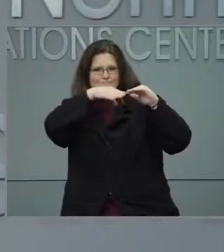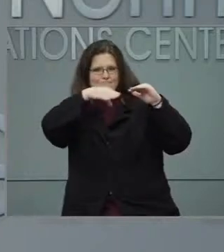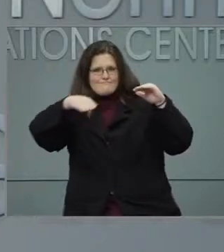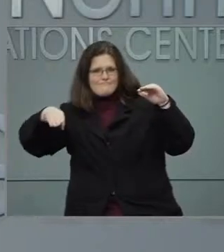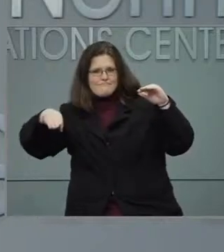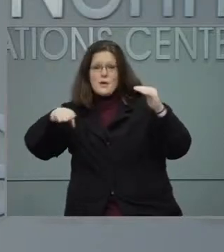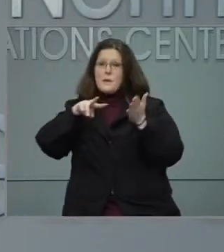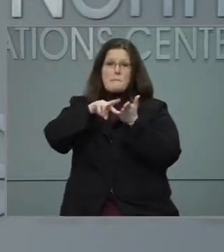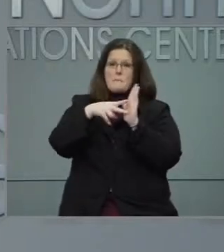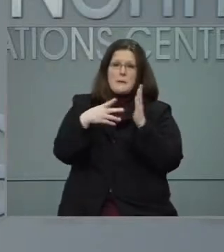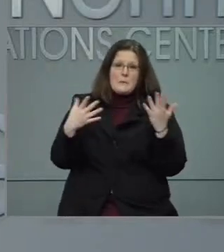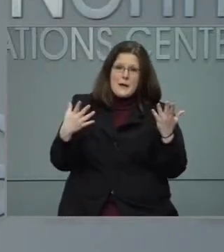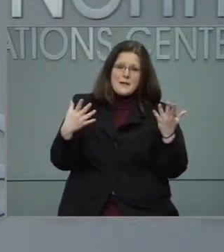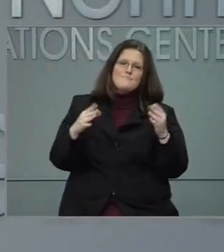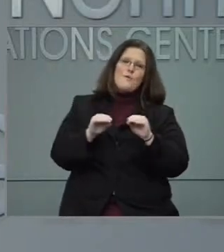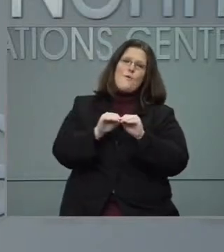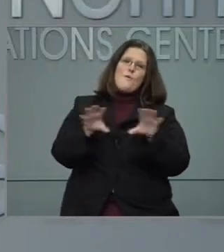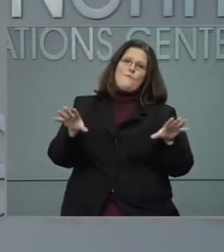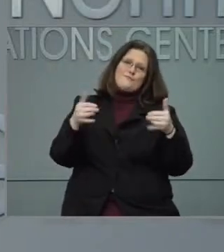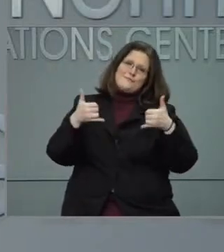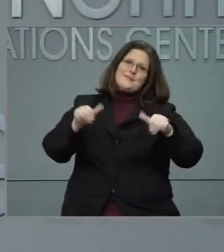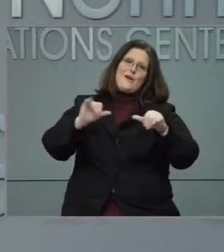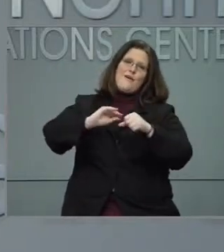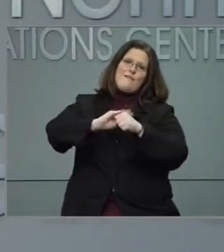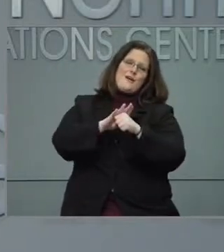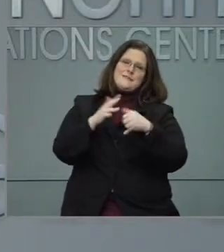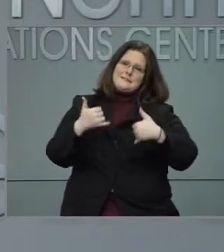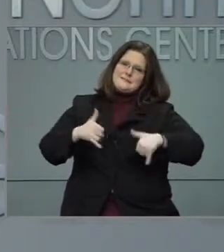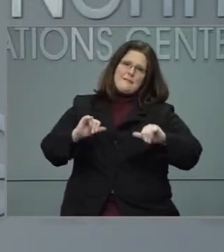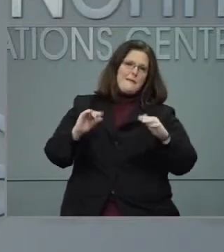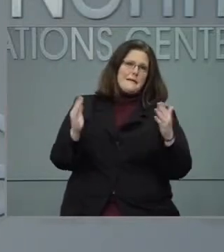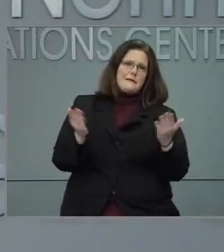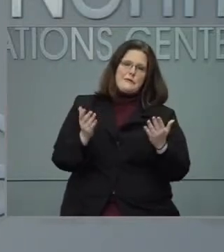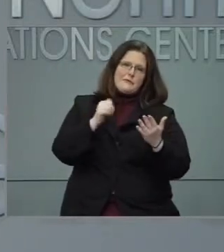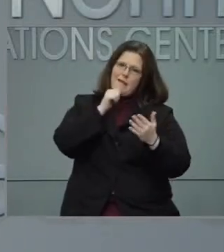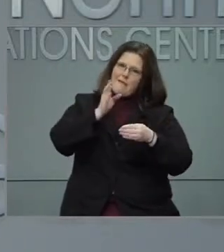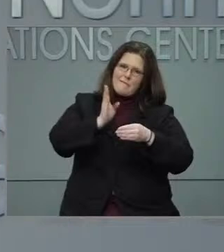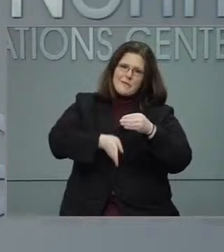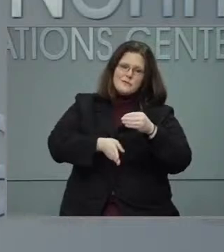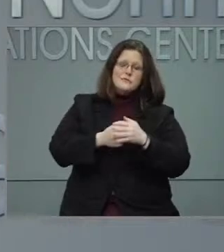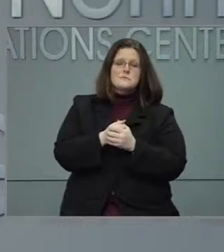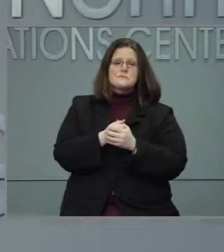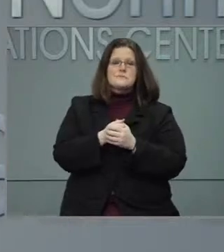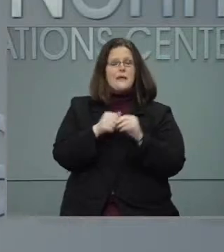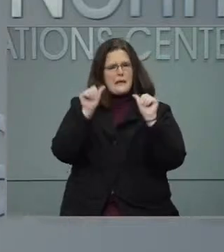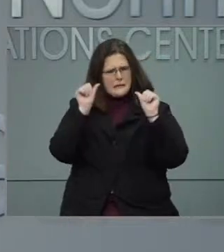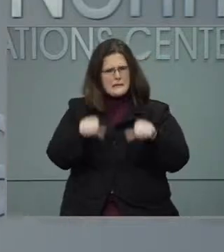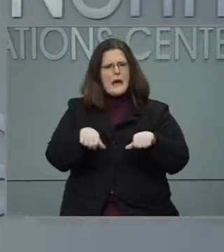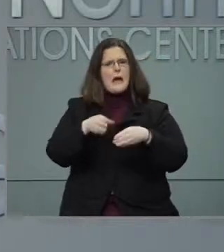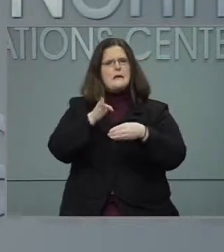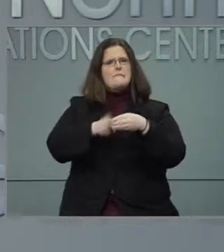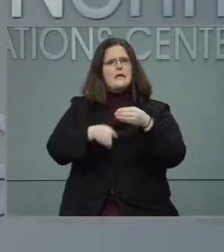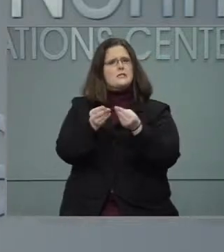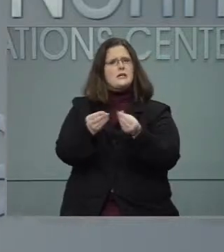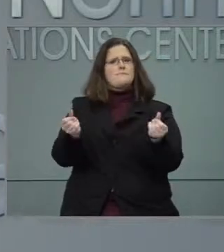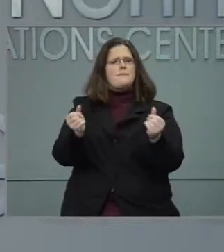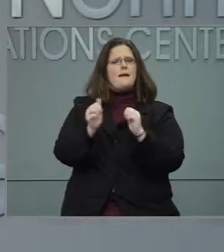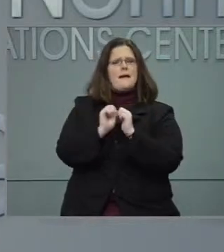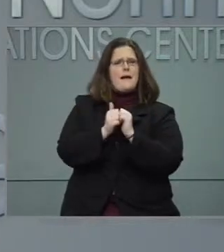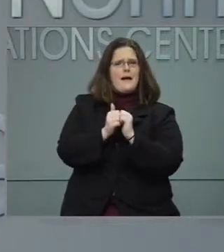us that the pandemic is not over. But we do have the power to put it behind us if we do what